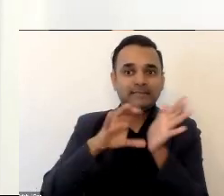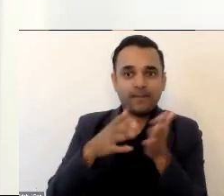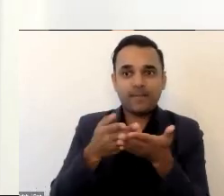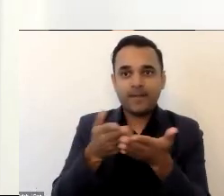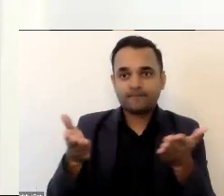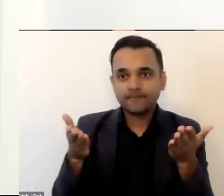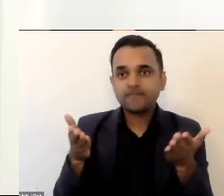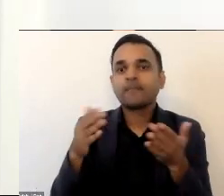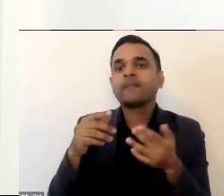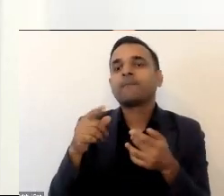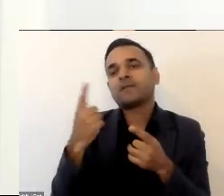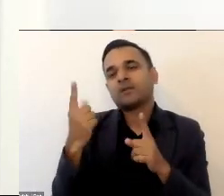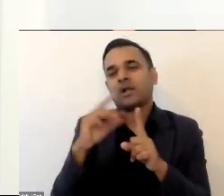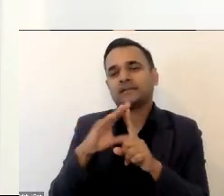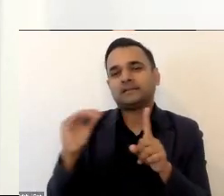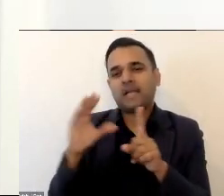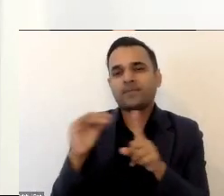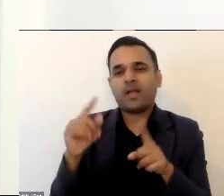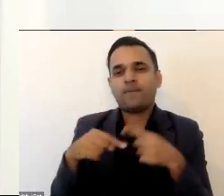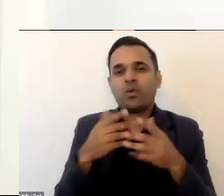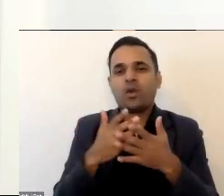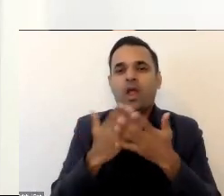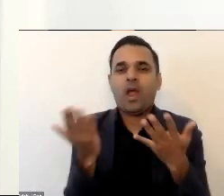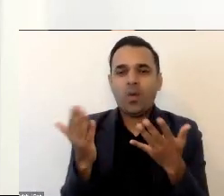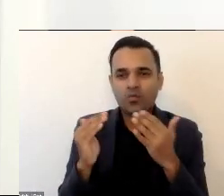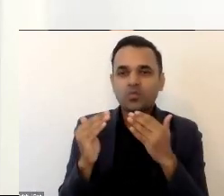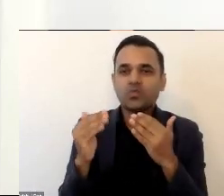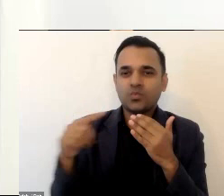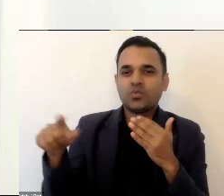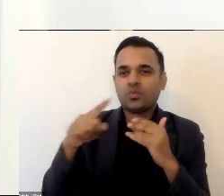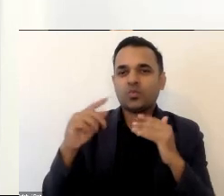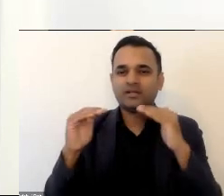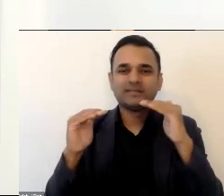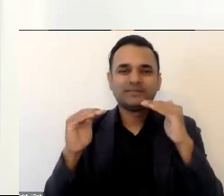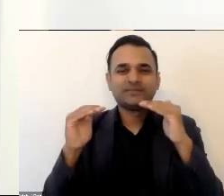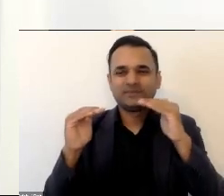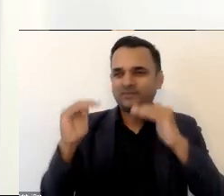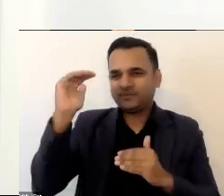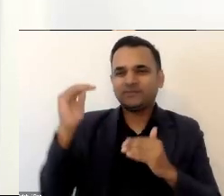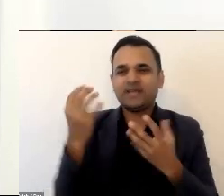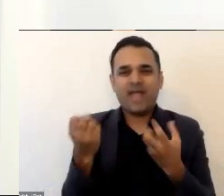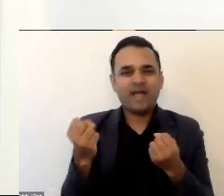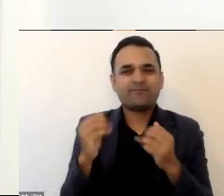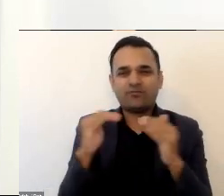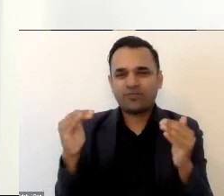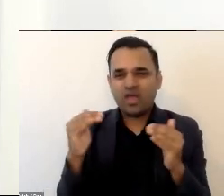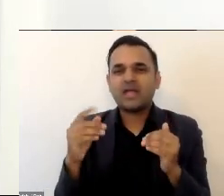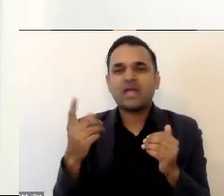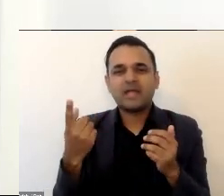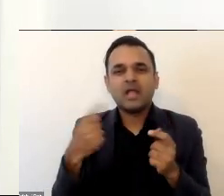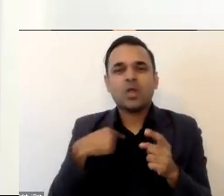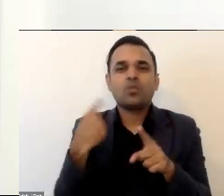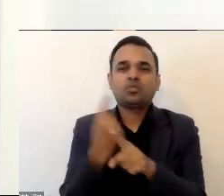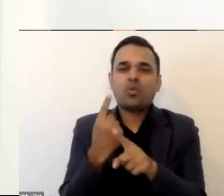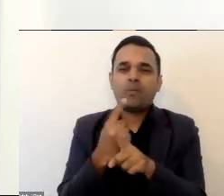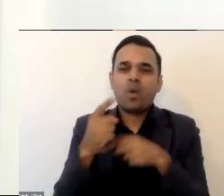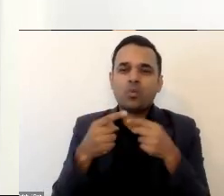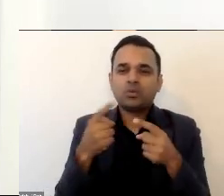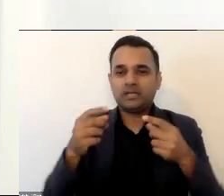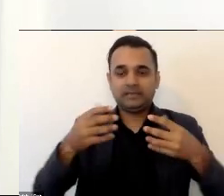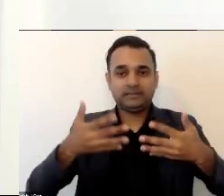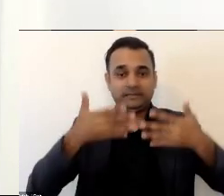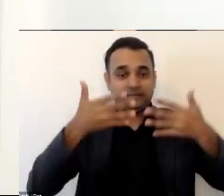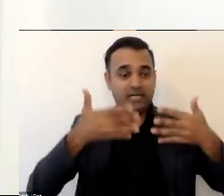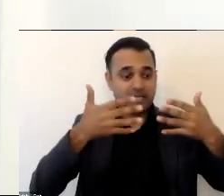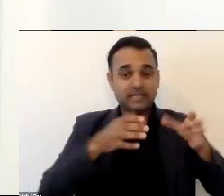be involved with redressing societal inequalities. So that was a good outcome in that circumstance.